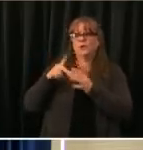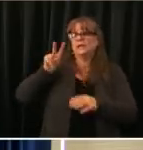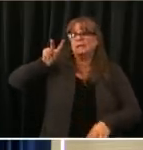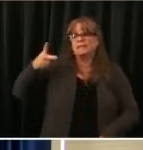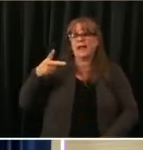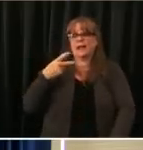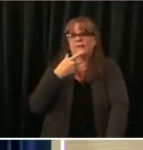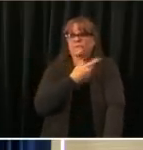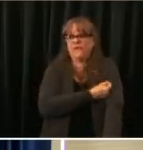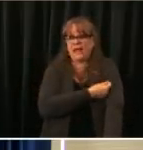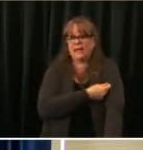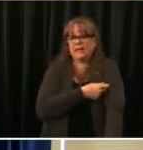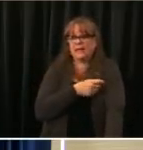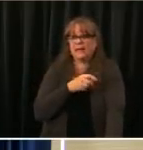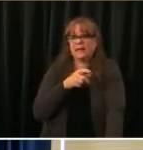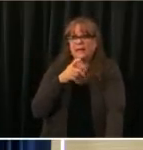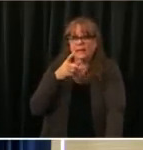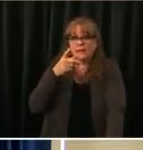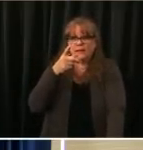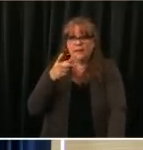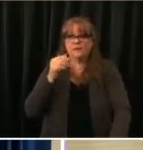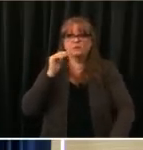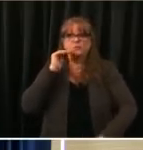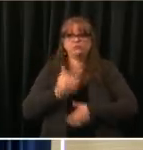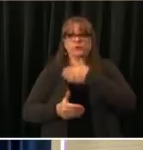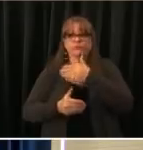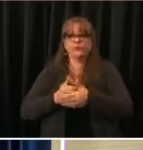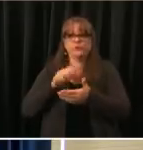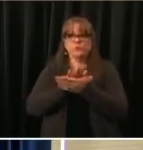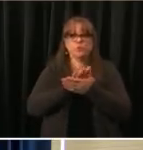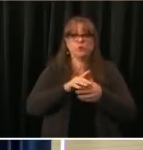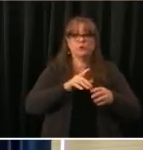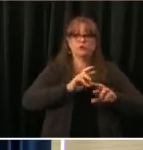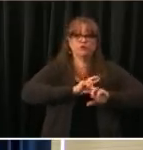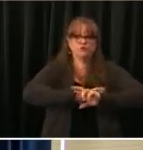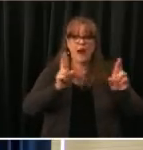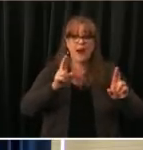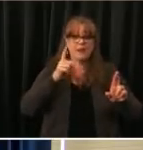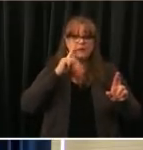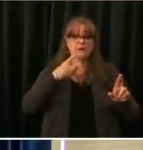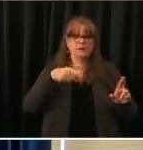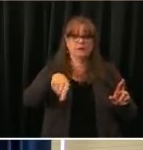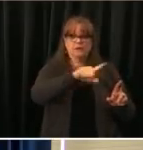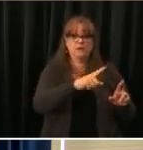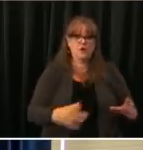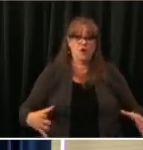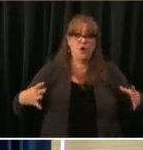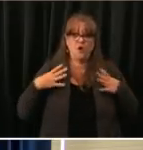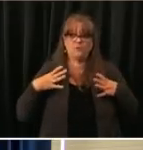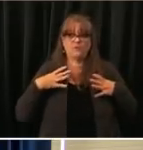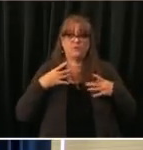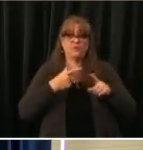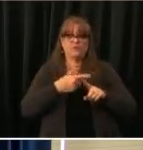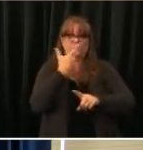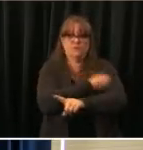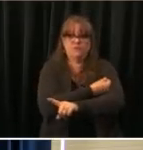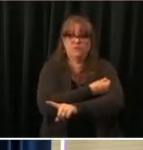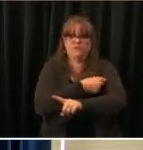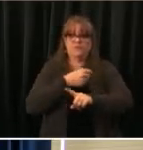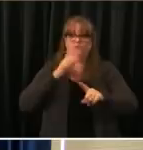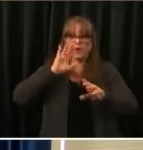process for them. Should school districts be getting ready for some time off in the next month or so?